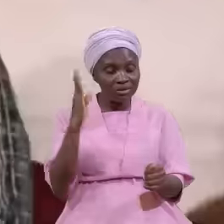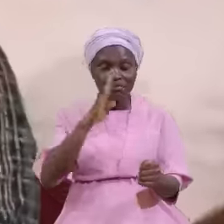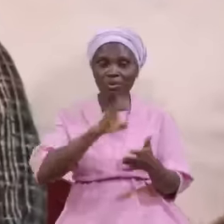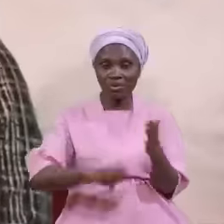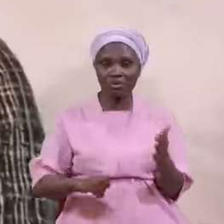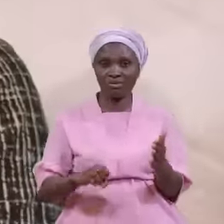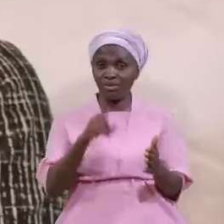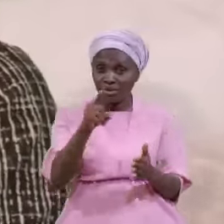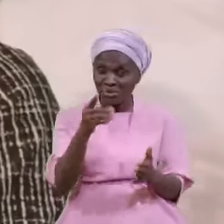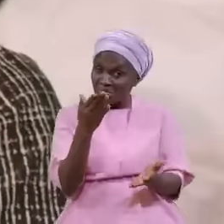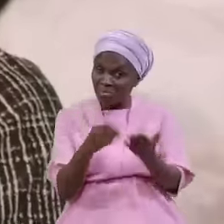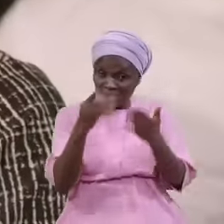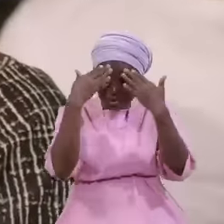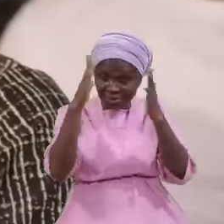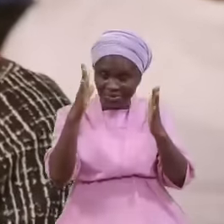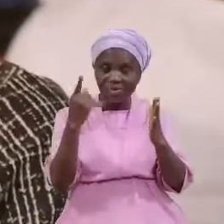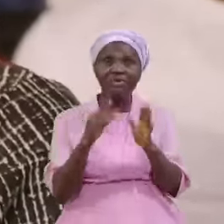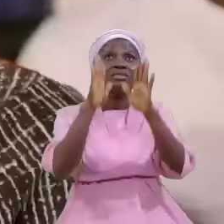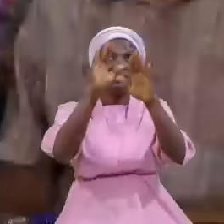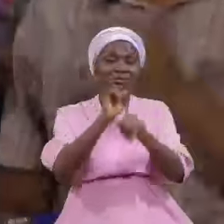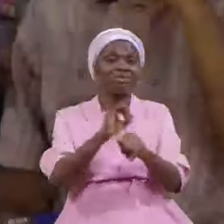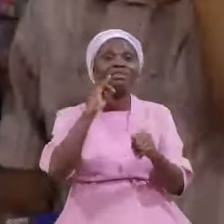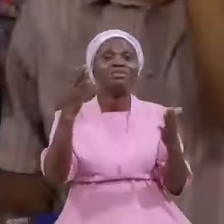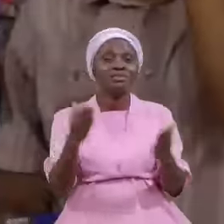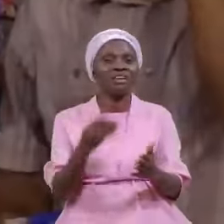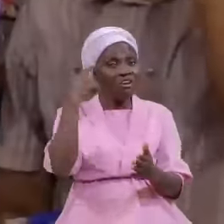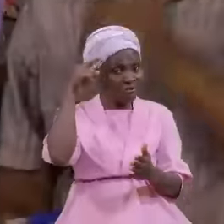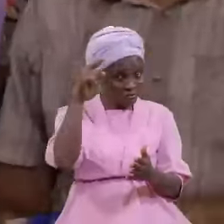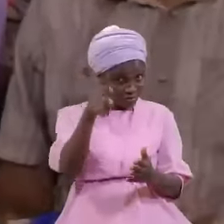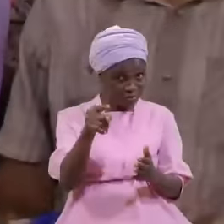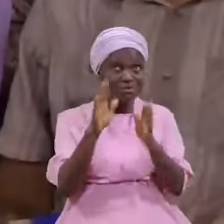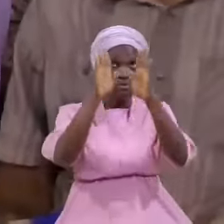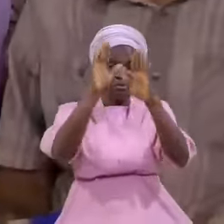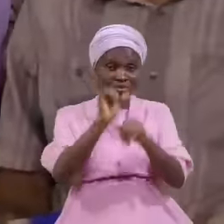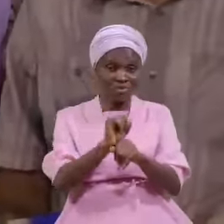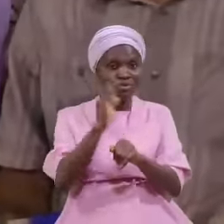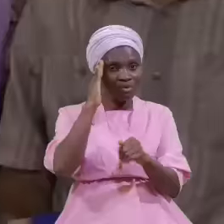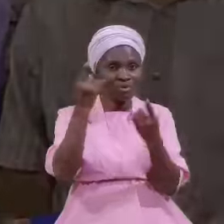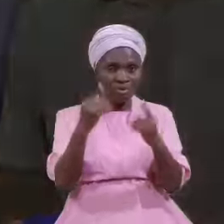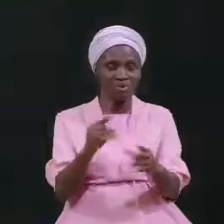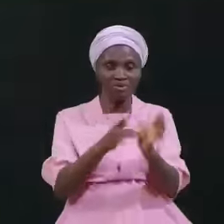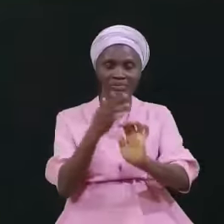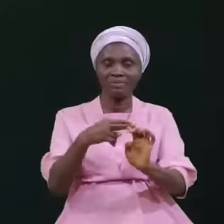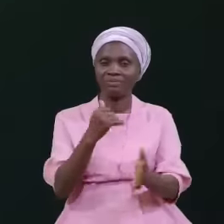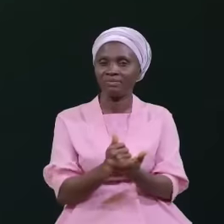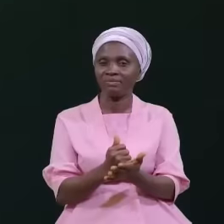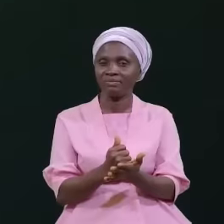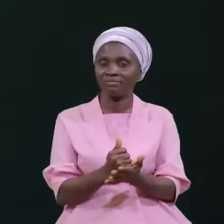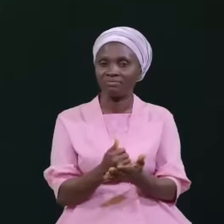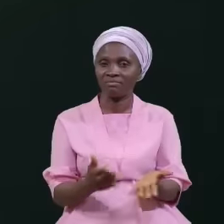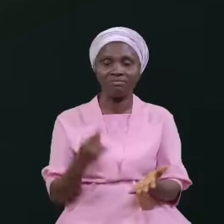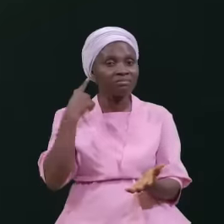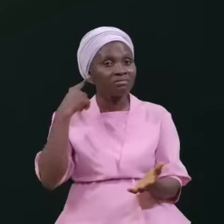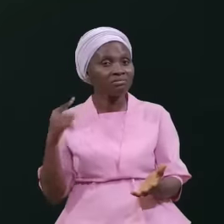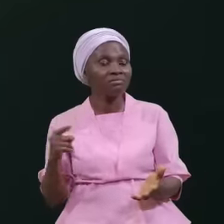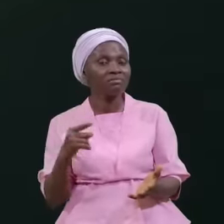And for you, the miracle will come. Silver and gold have I none.